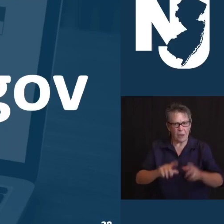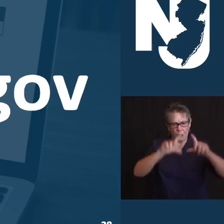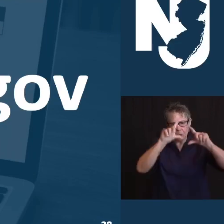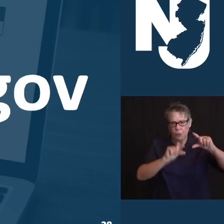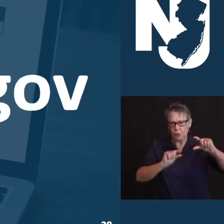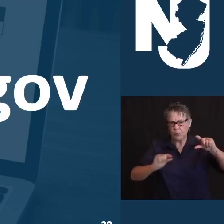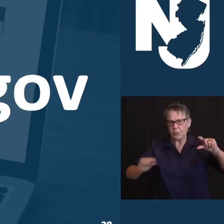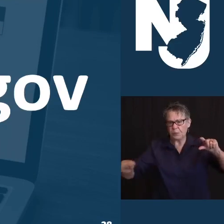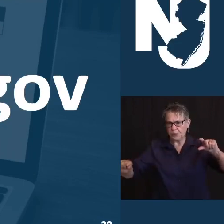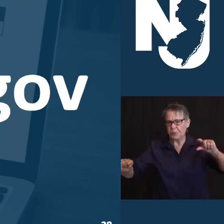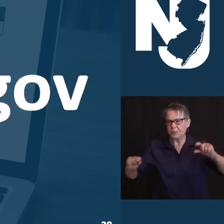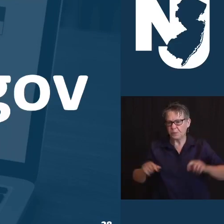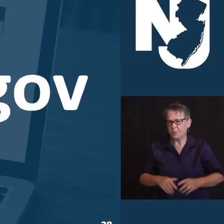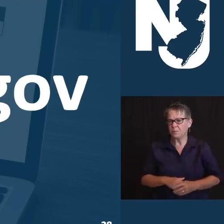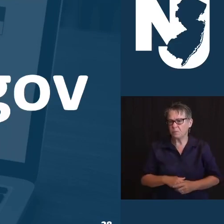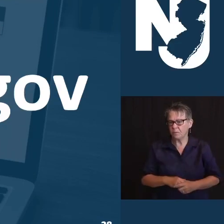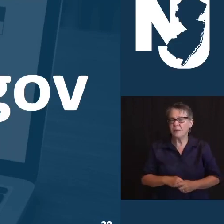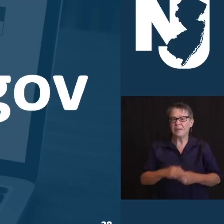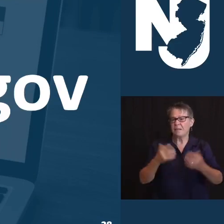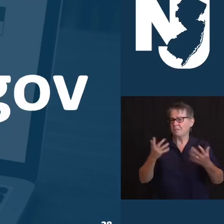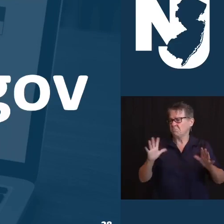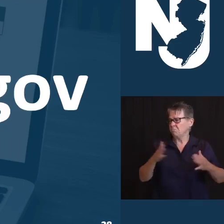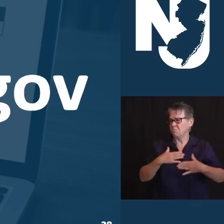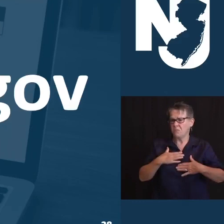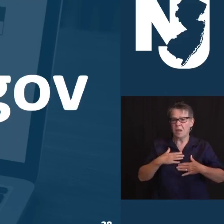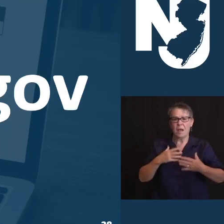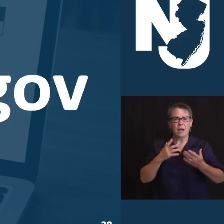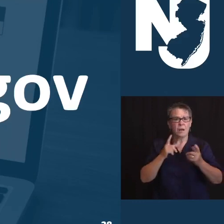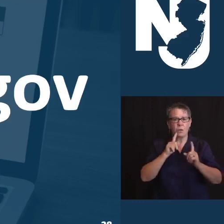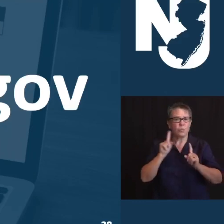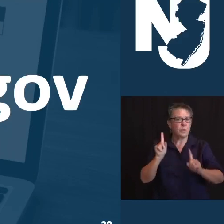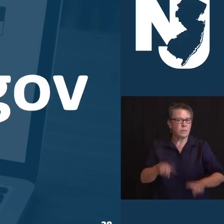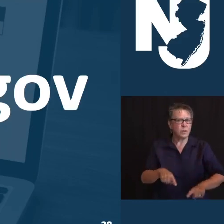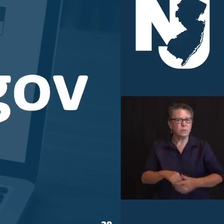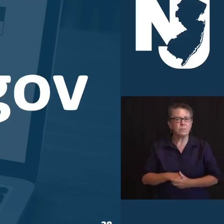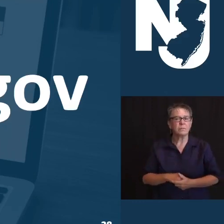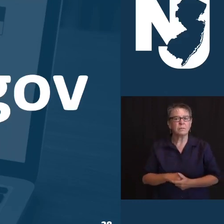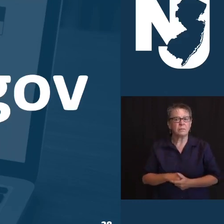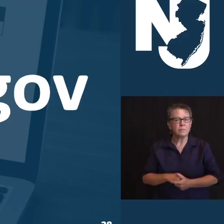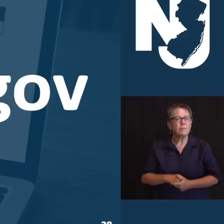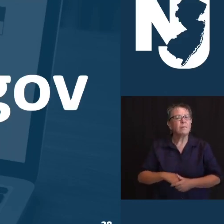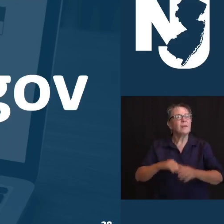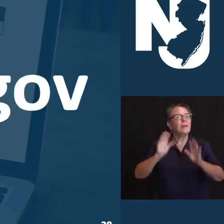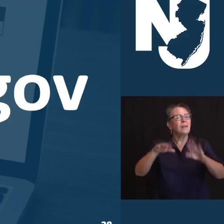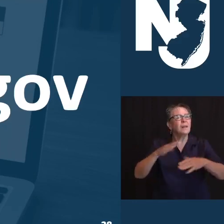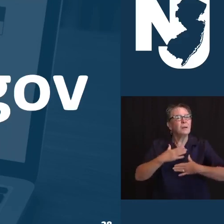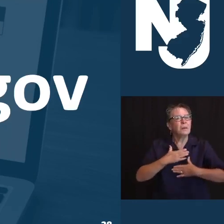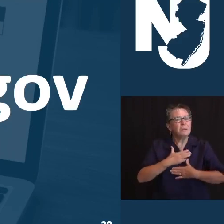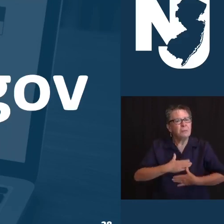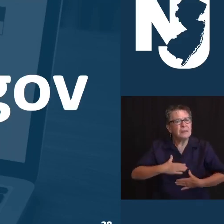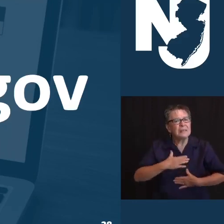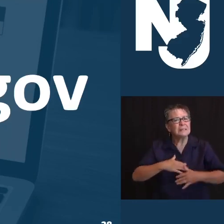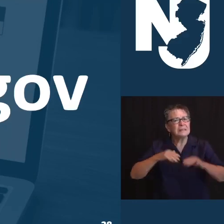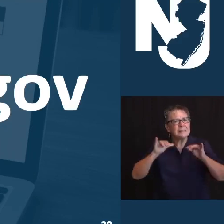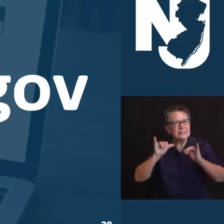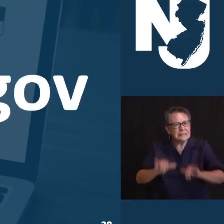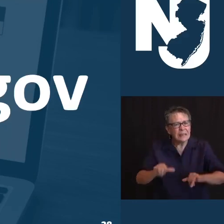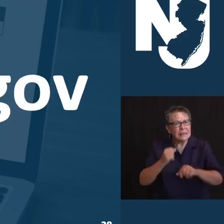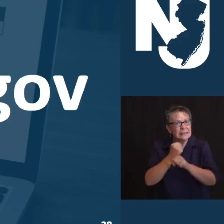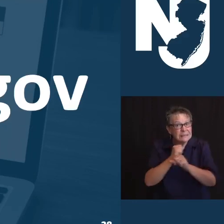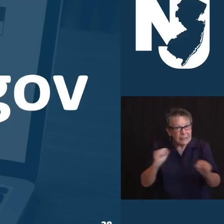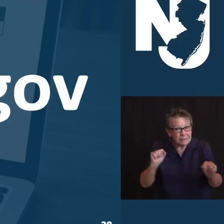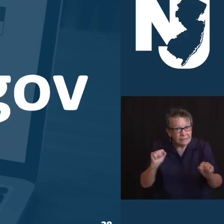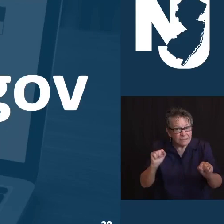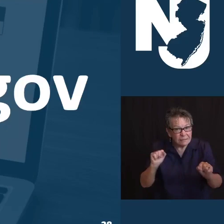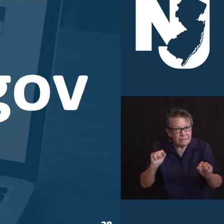remember, for each other, for us all, answer the call. Judy, well said on everything, especially on contact tracing.